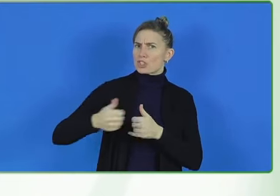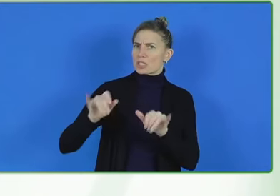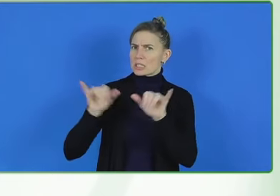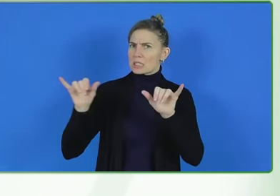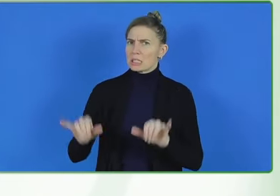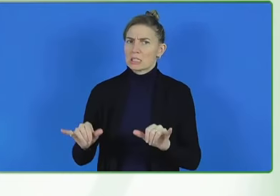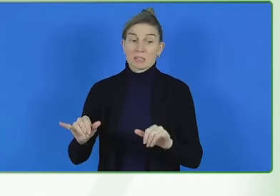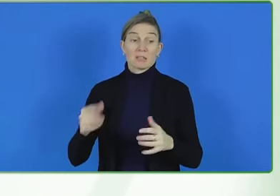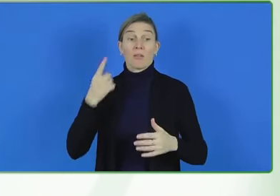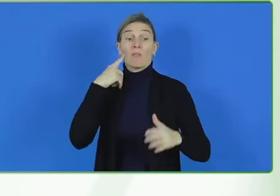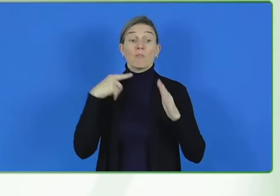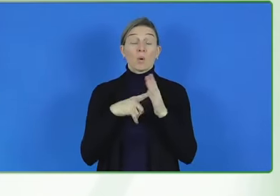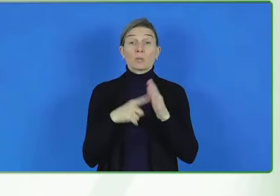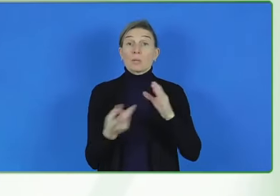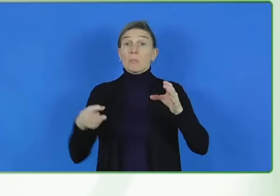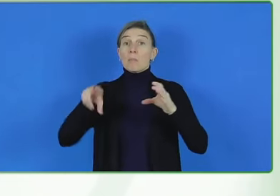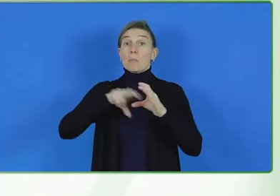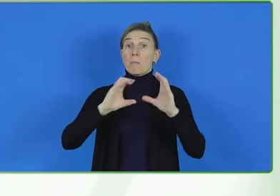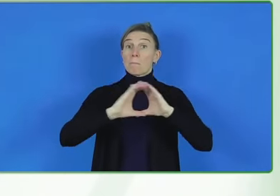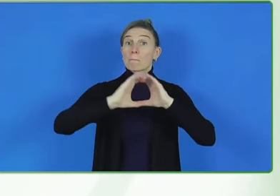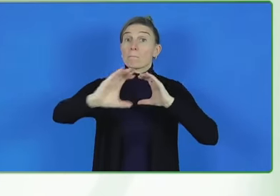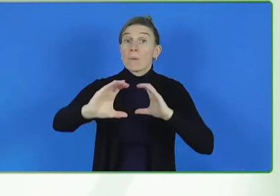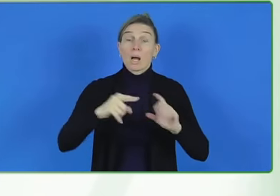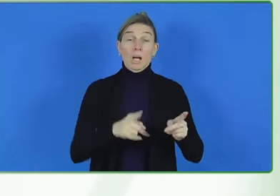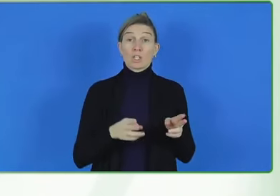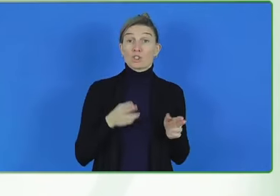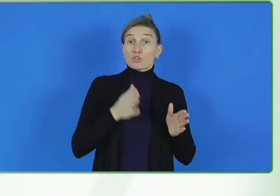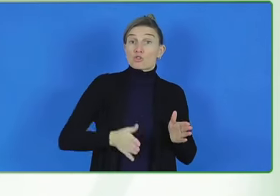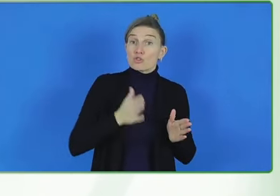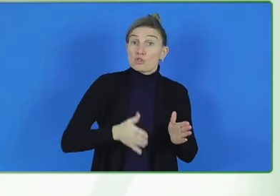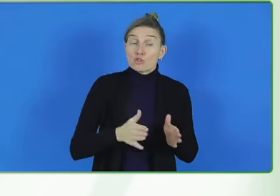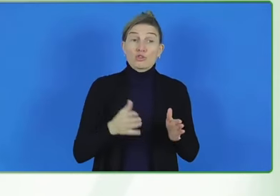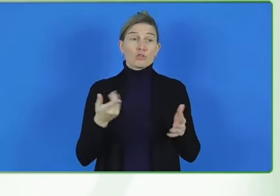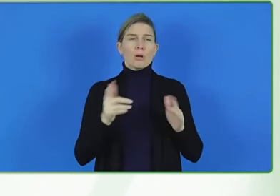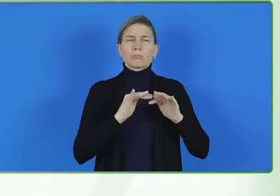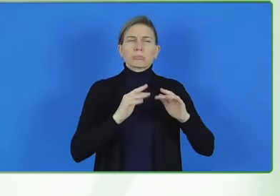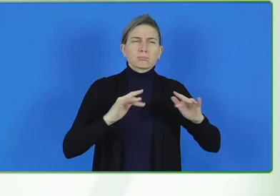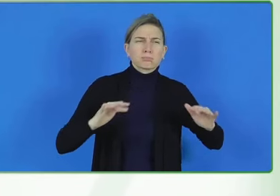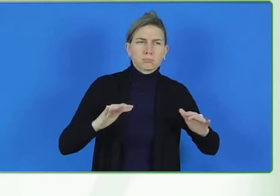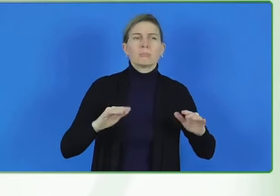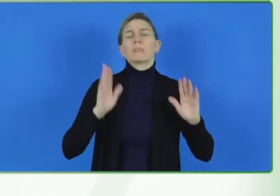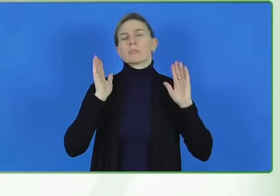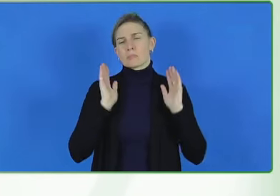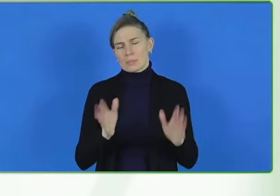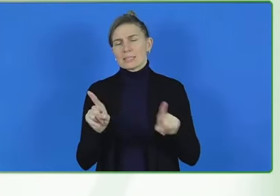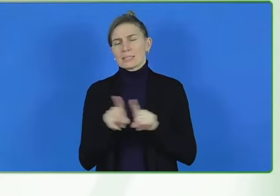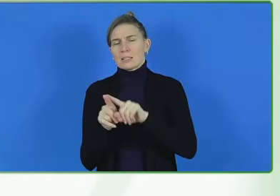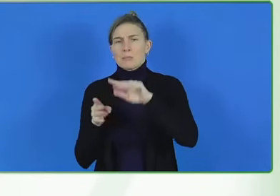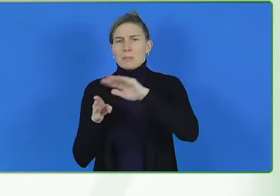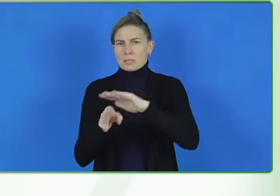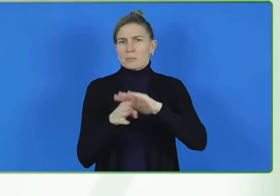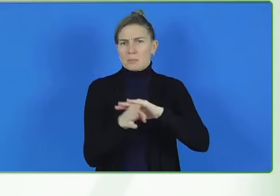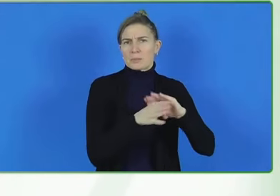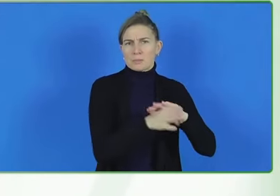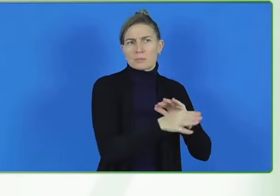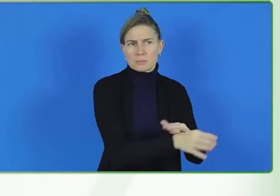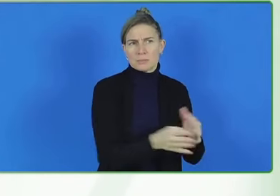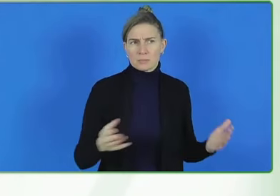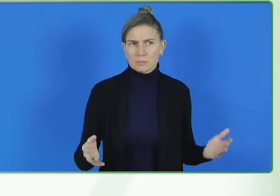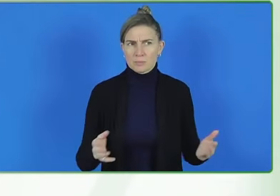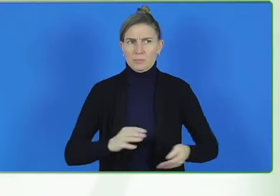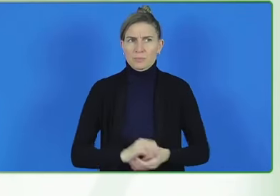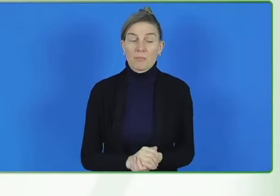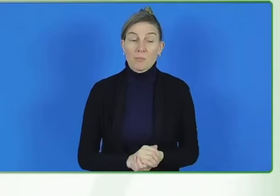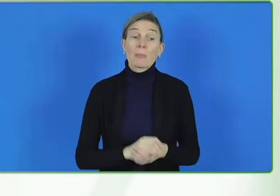buses, trains, and other forms of public transportation, as well as, of course, developing accessible transportation